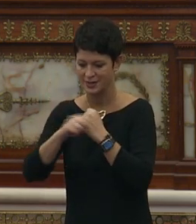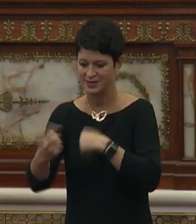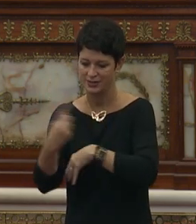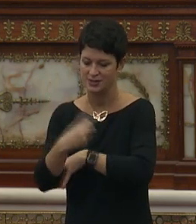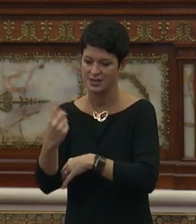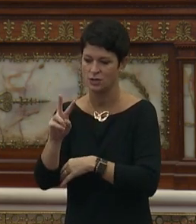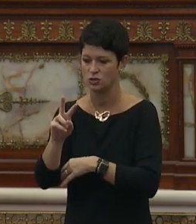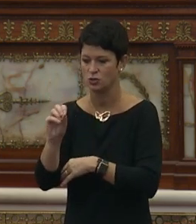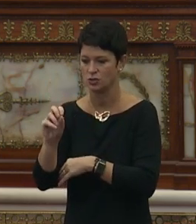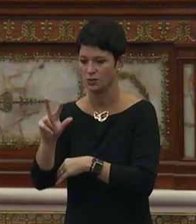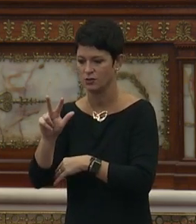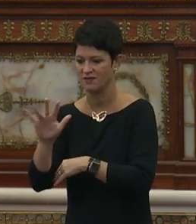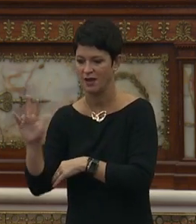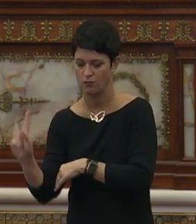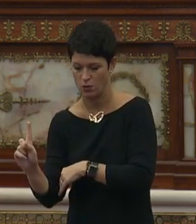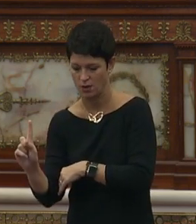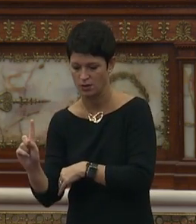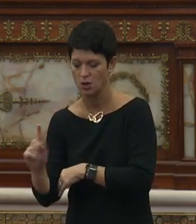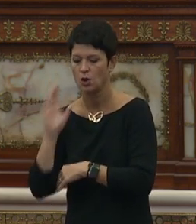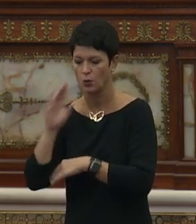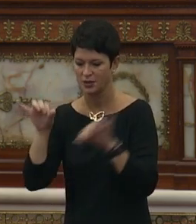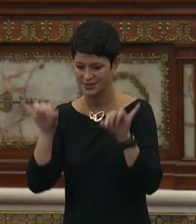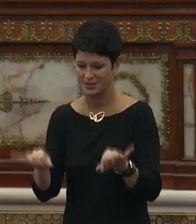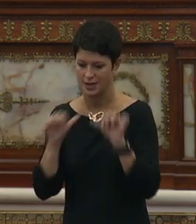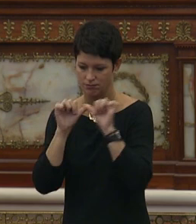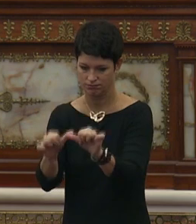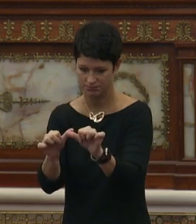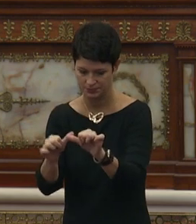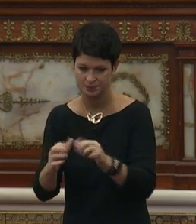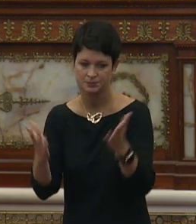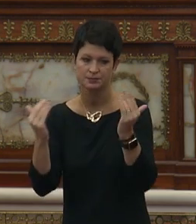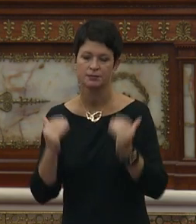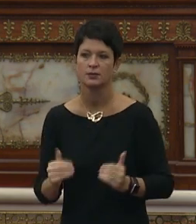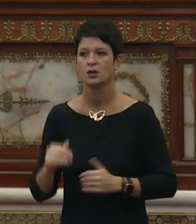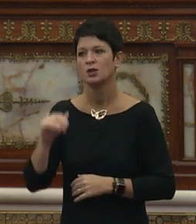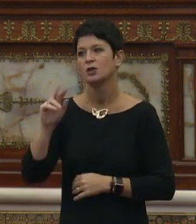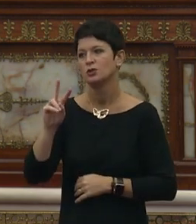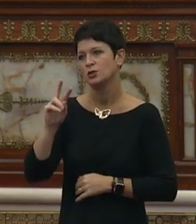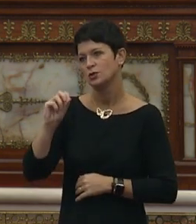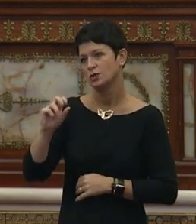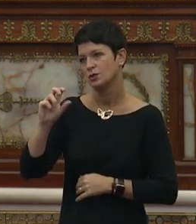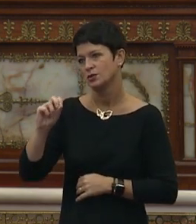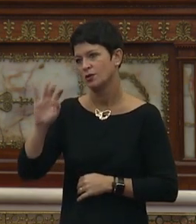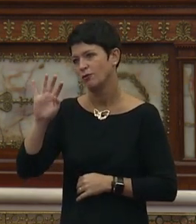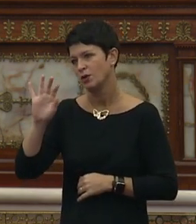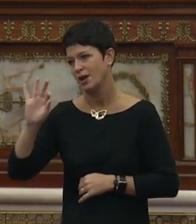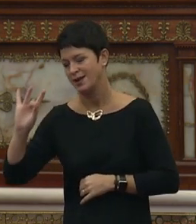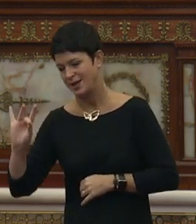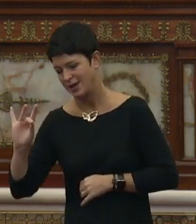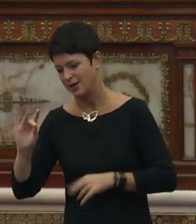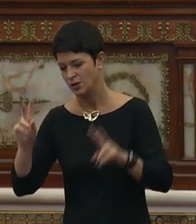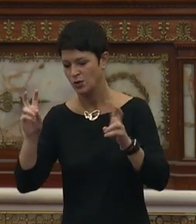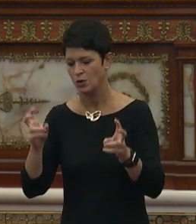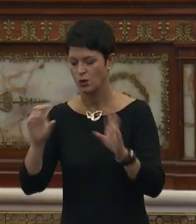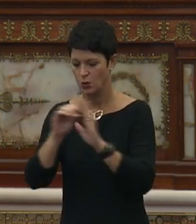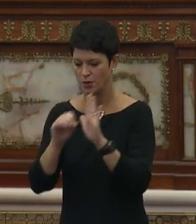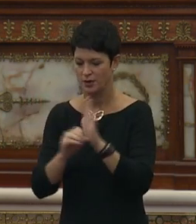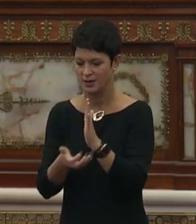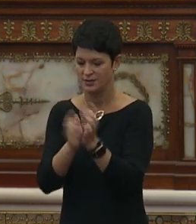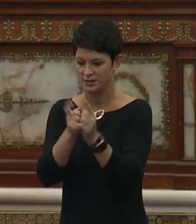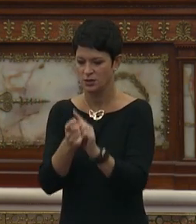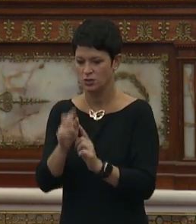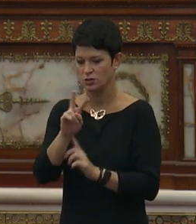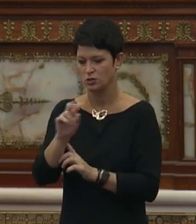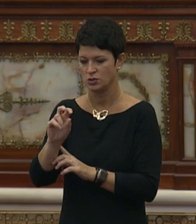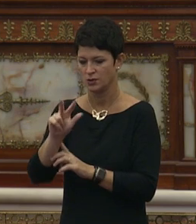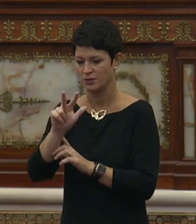number 200351 will remain in effect. And bill number 200498, entitled An Ordinance Amending Bill Number